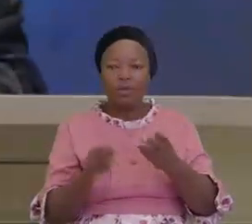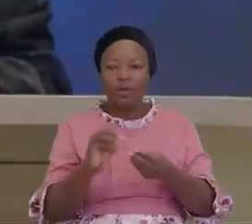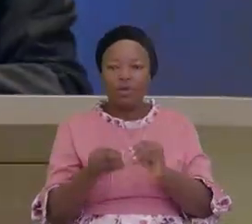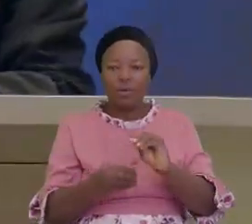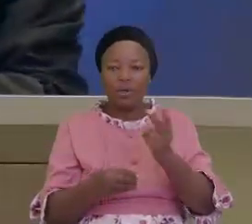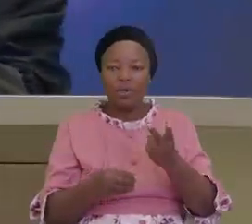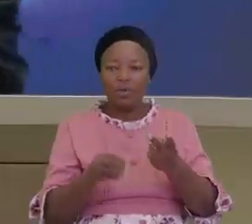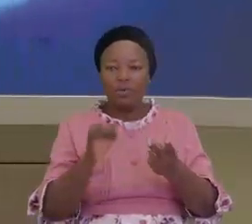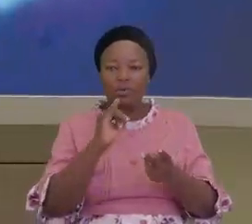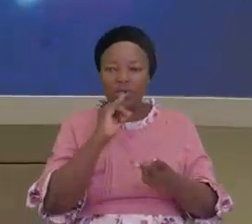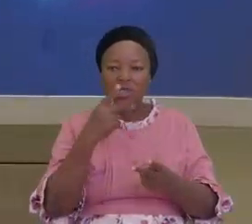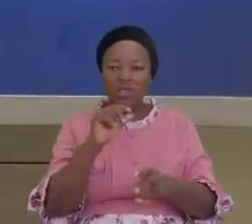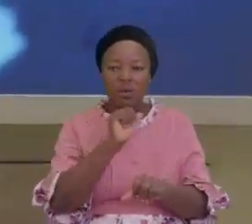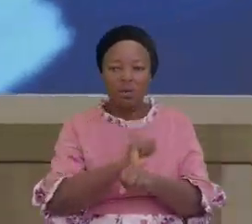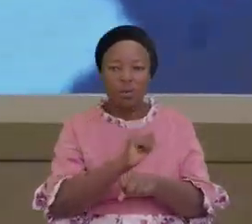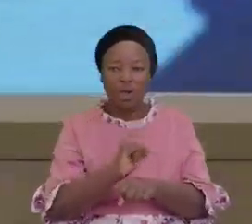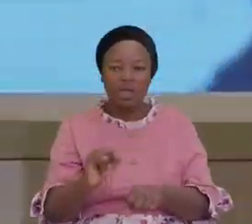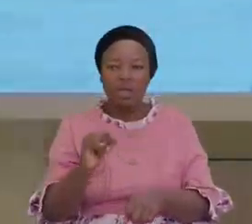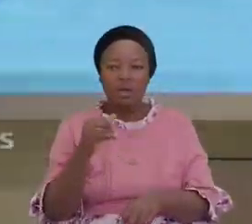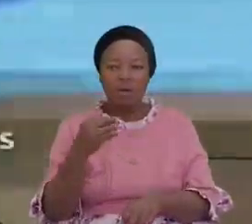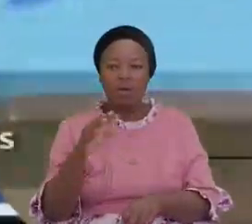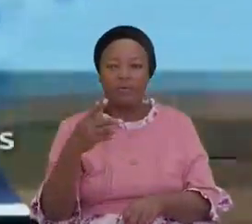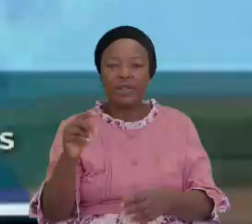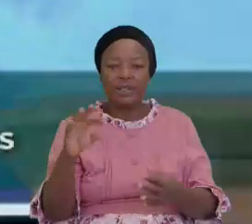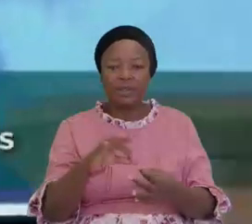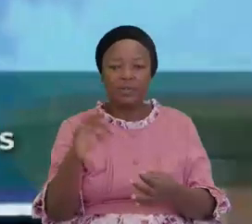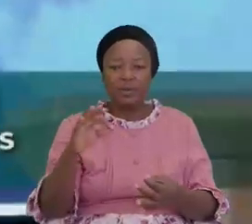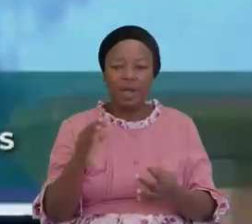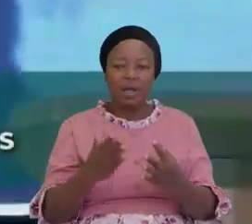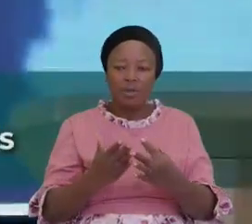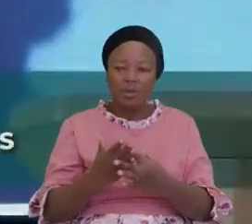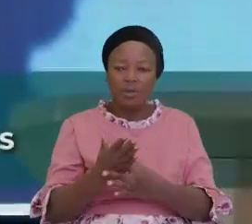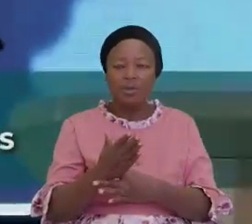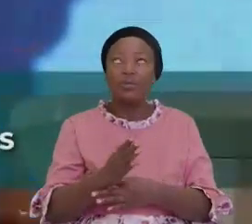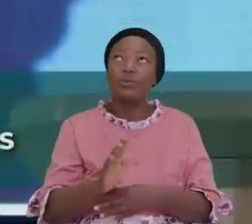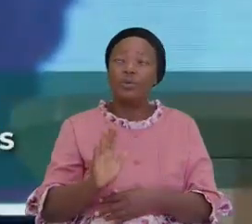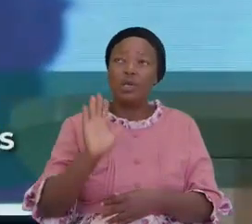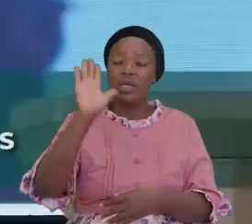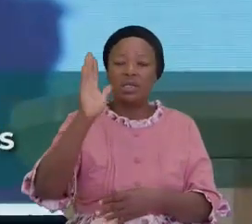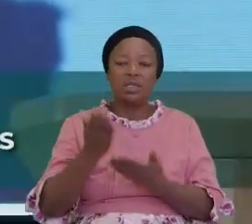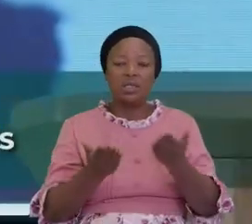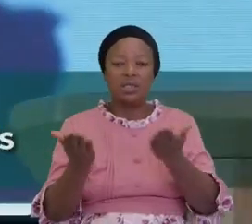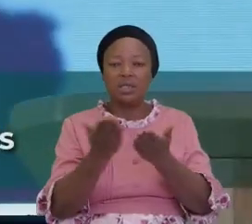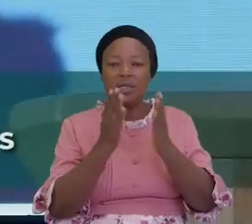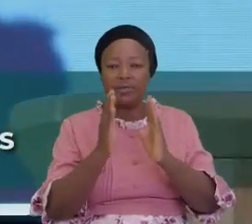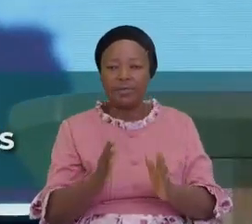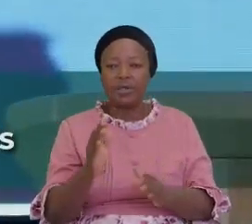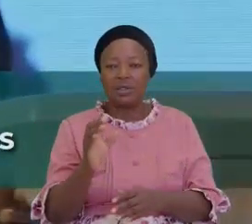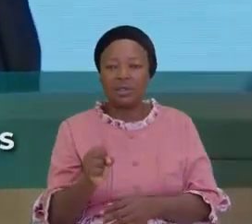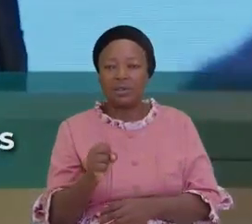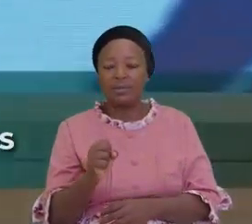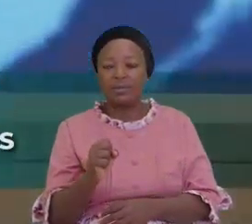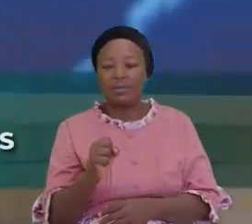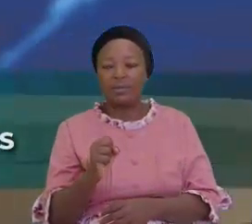the working of the Spirit through his servants. L'œuvre de